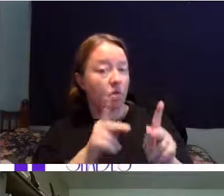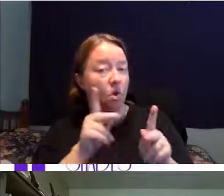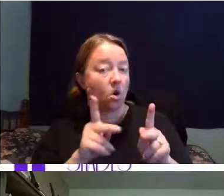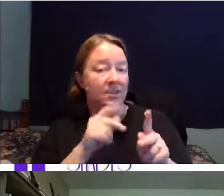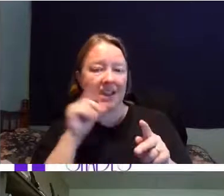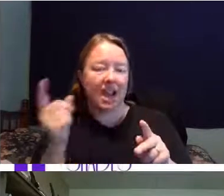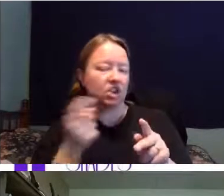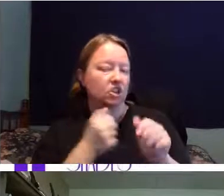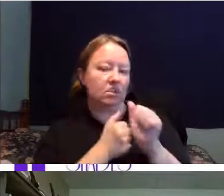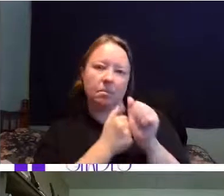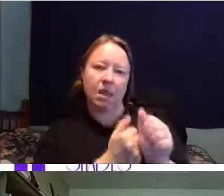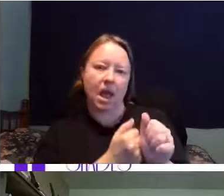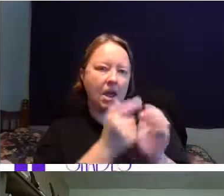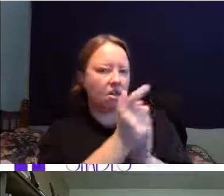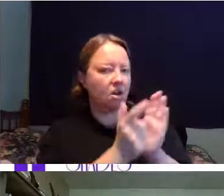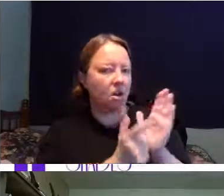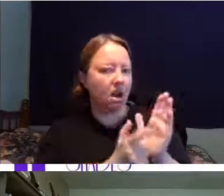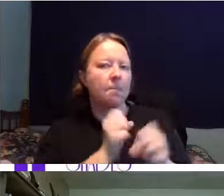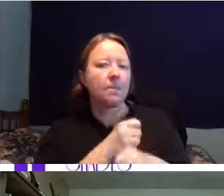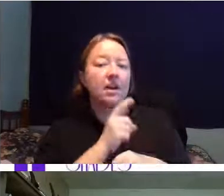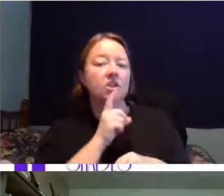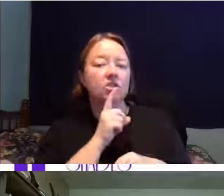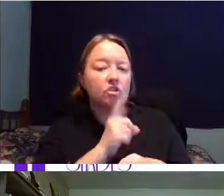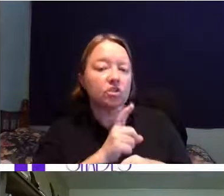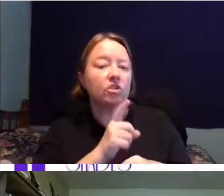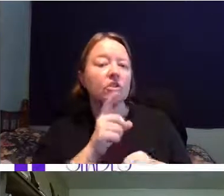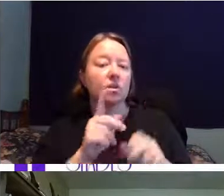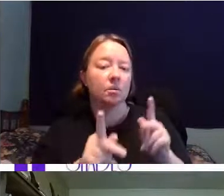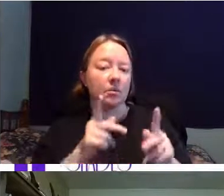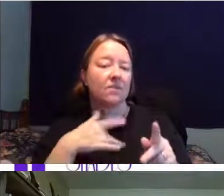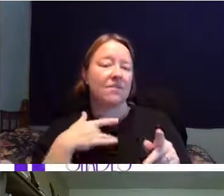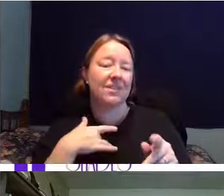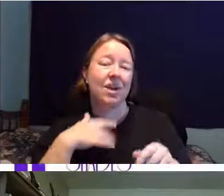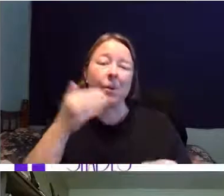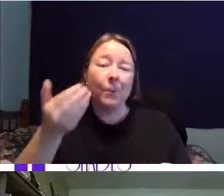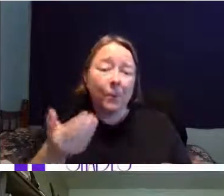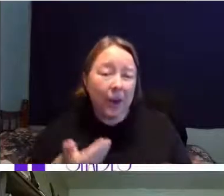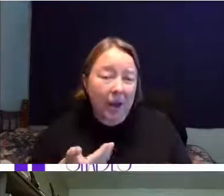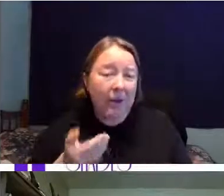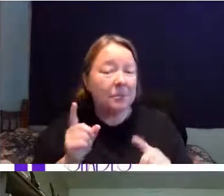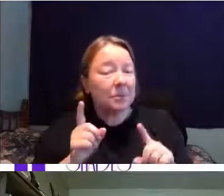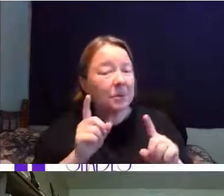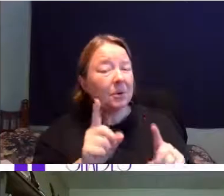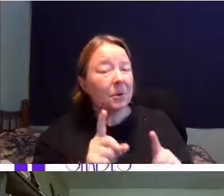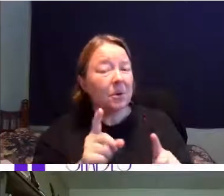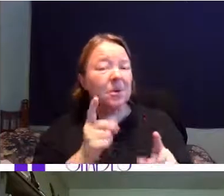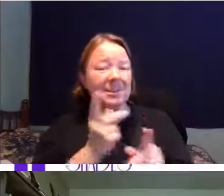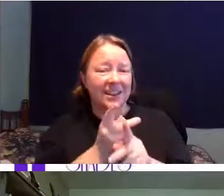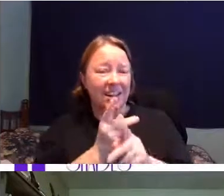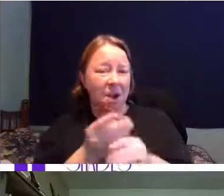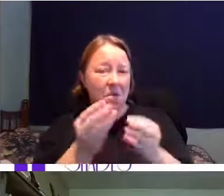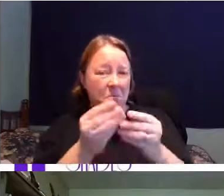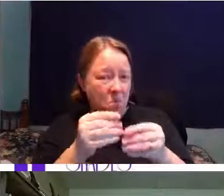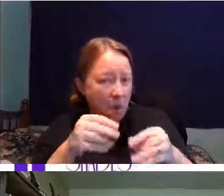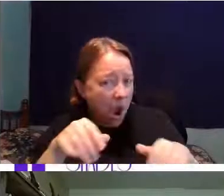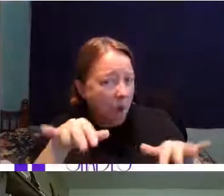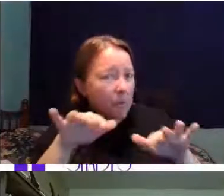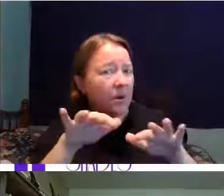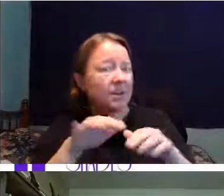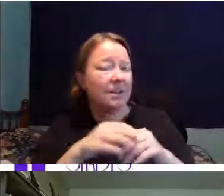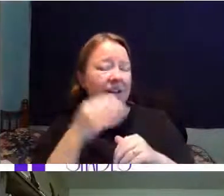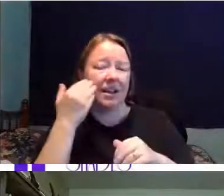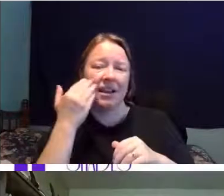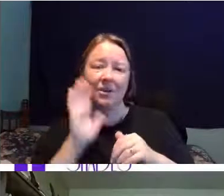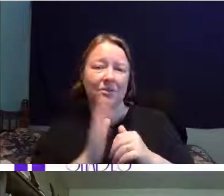just complying with the law, but making sure that folks are going to be feeling welcome, taking care of the property. I don't